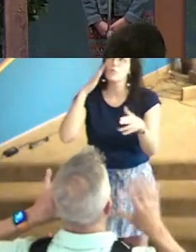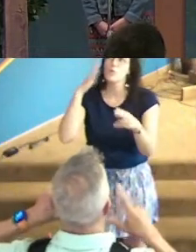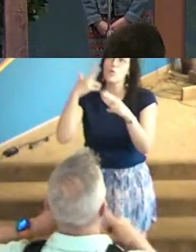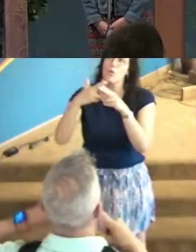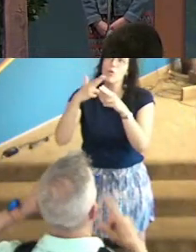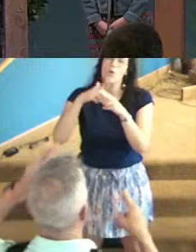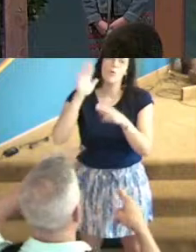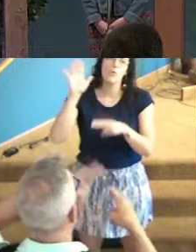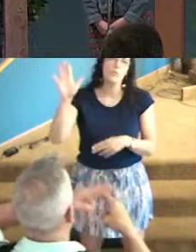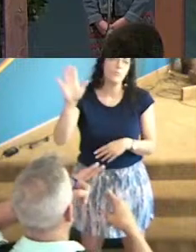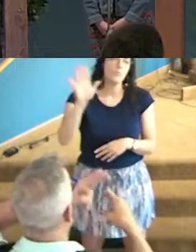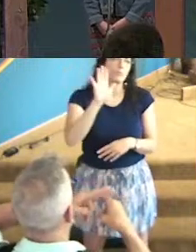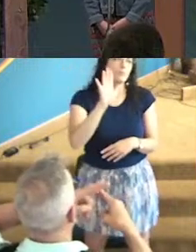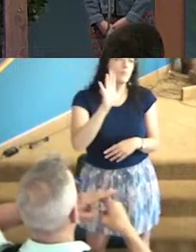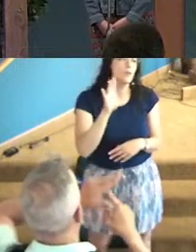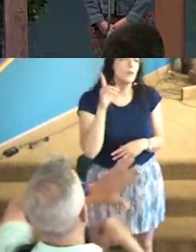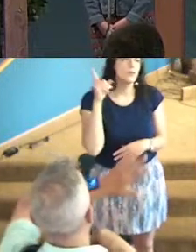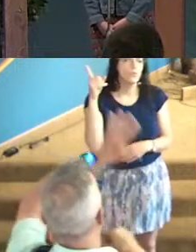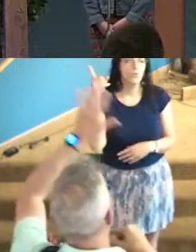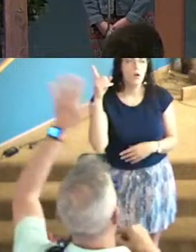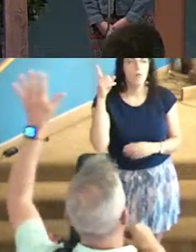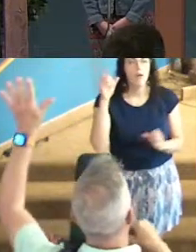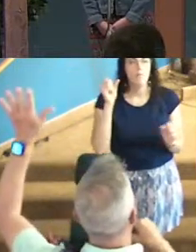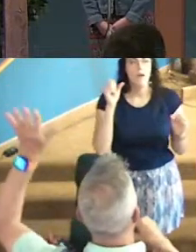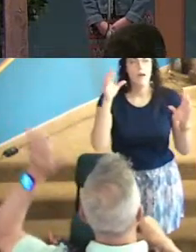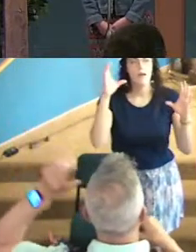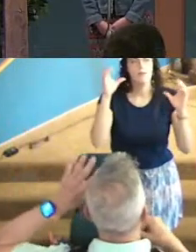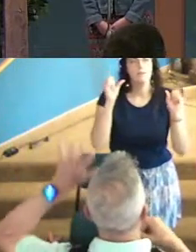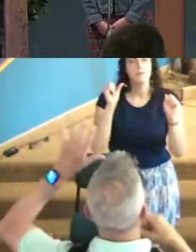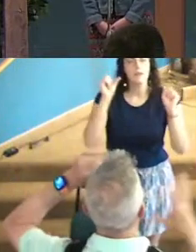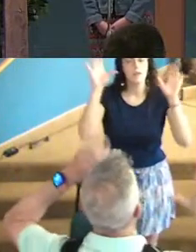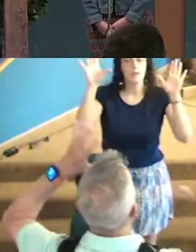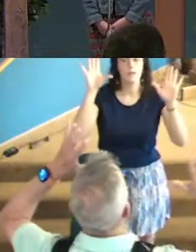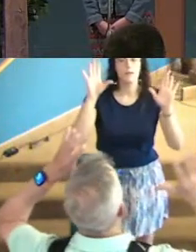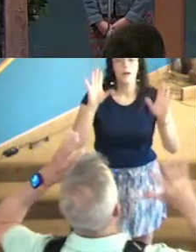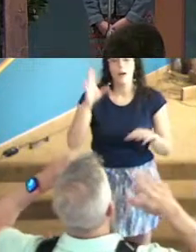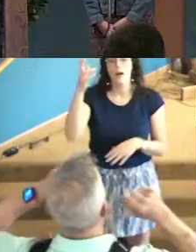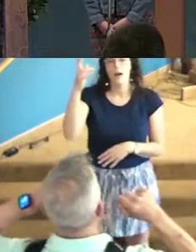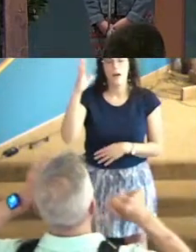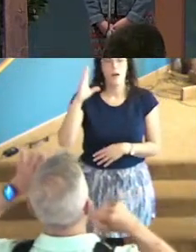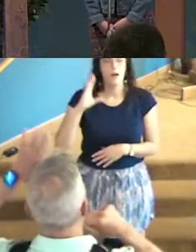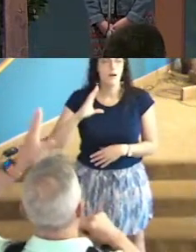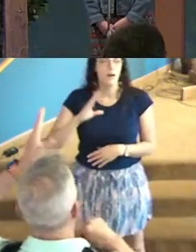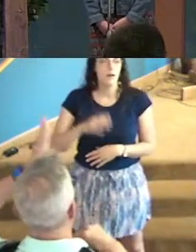them by name. You are amazing,